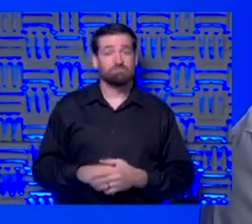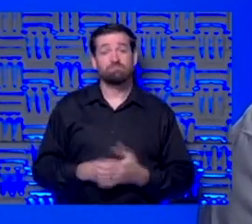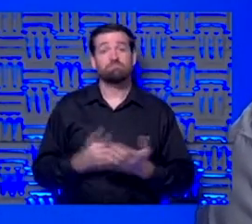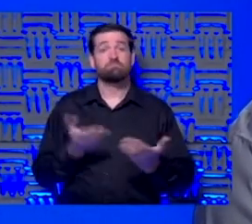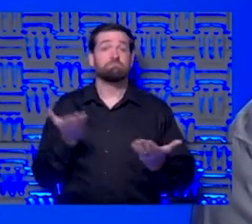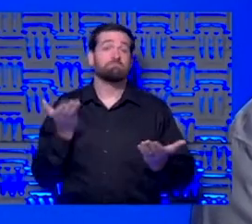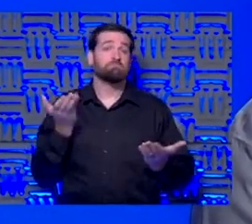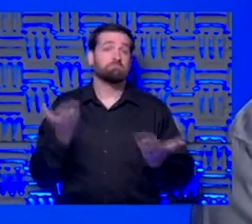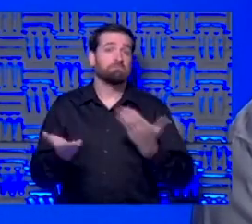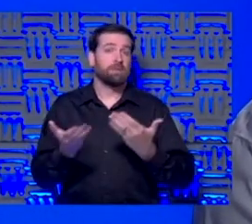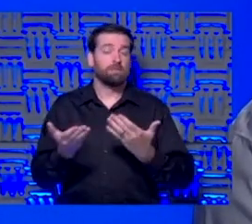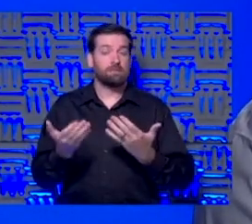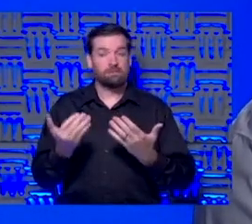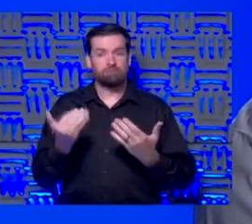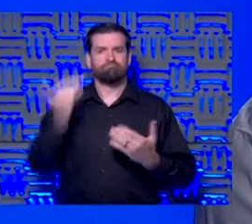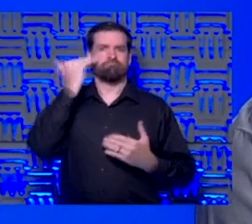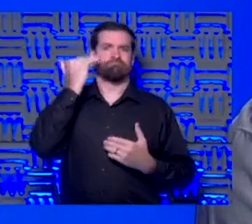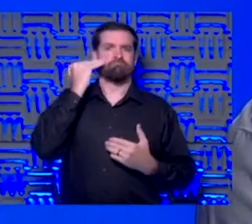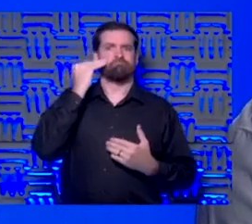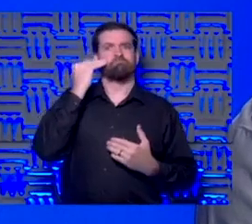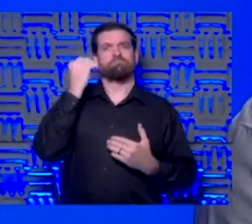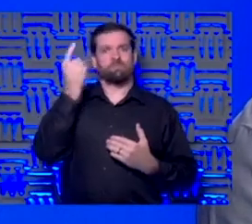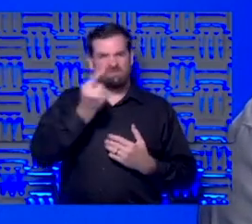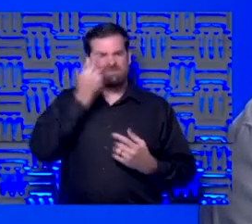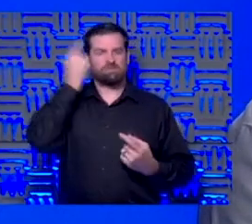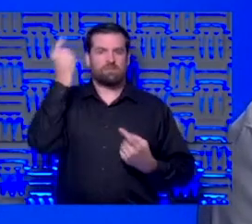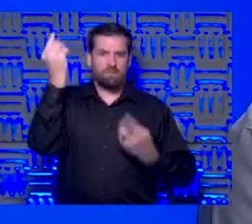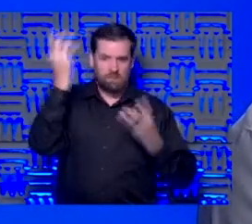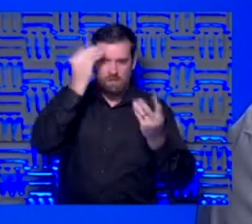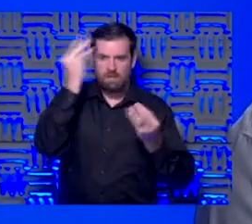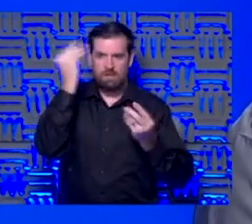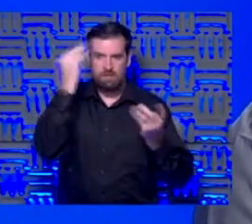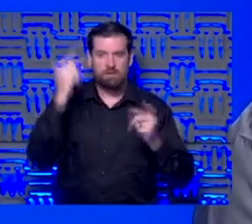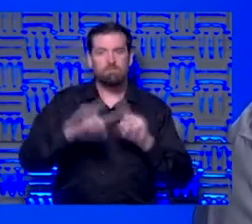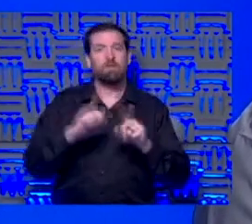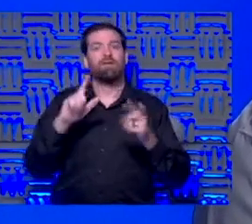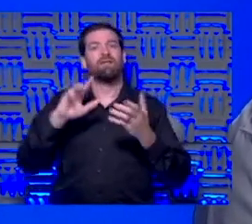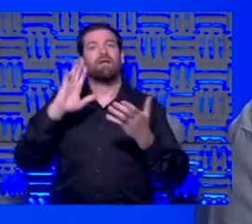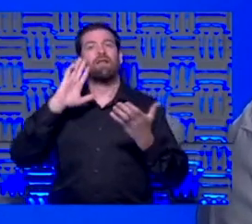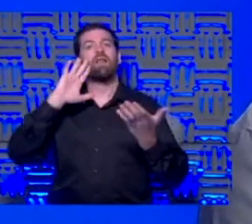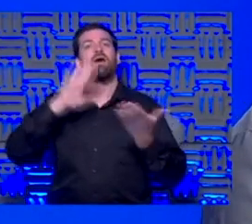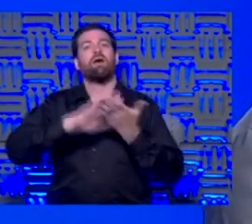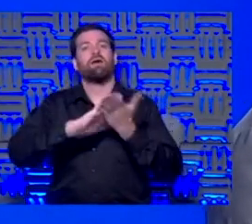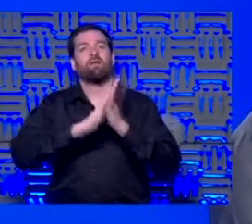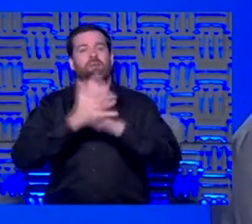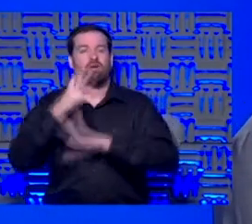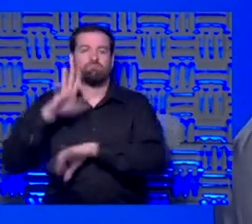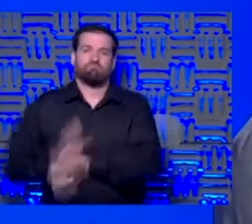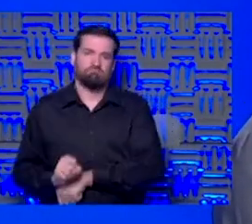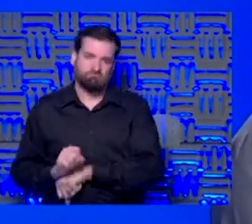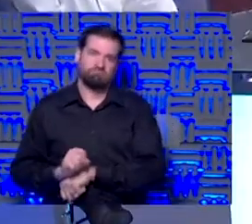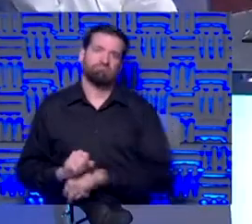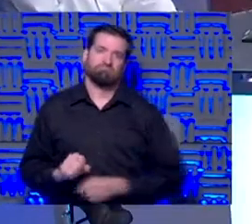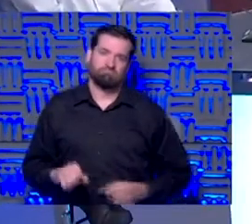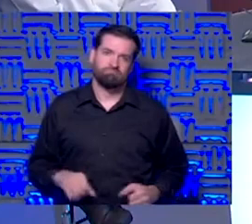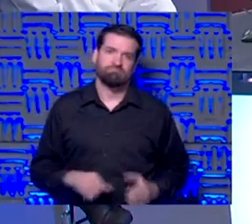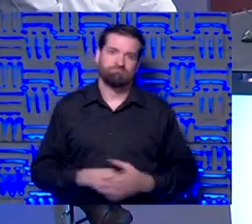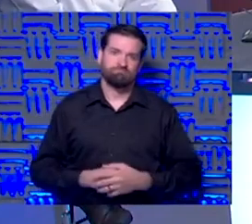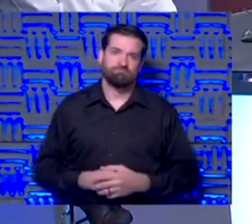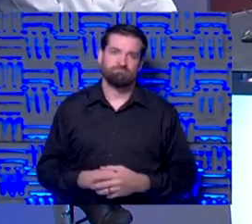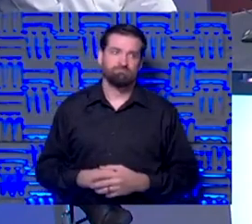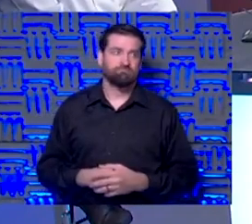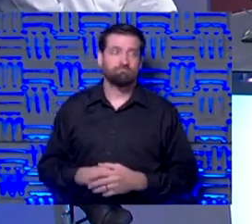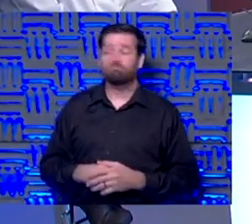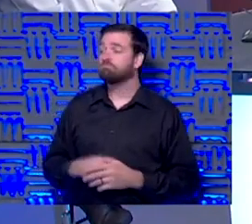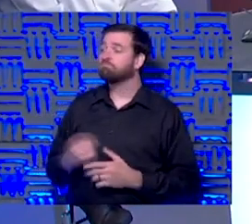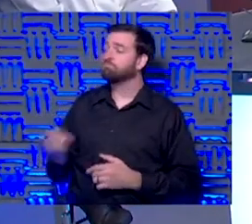It may need to be a conscious effort and something you need to think about, but eventually it will become a subconscious effort and just second nature to you as well.